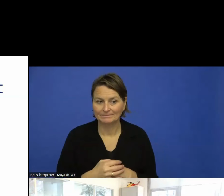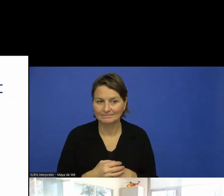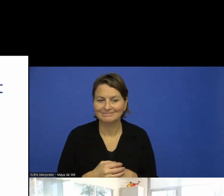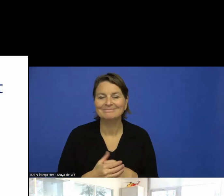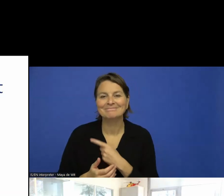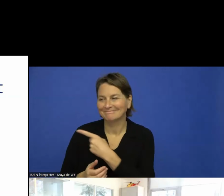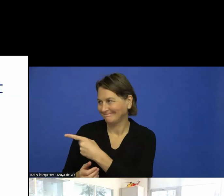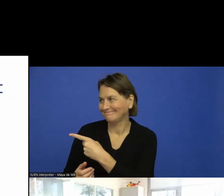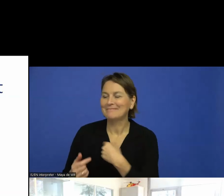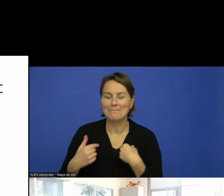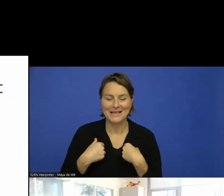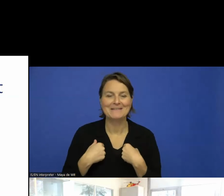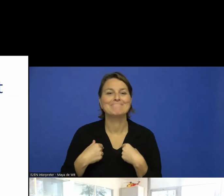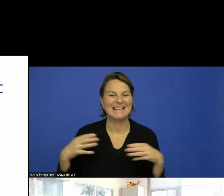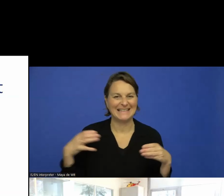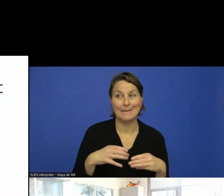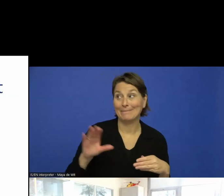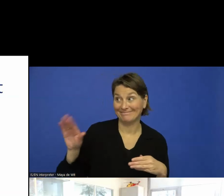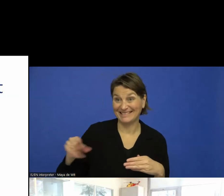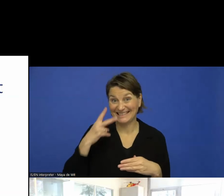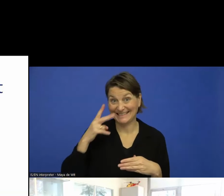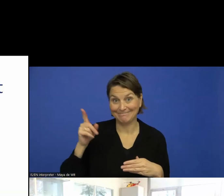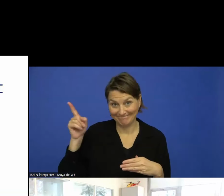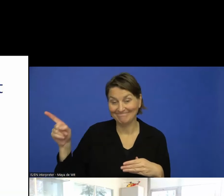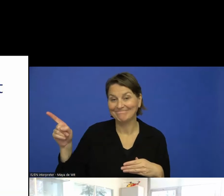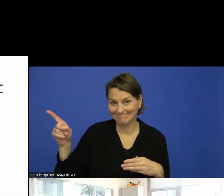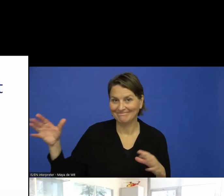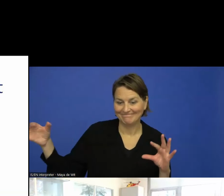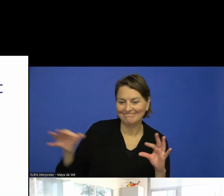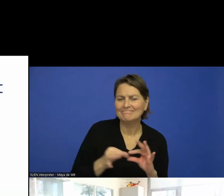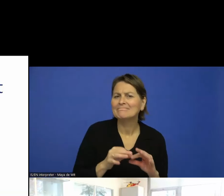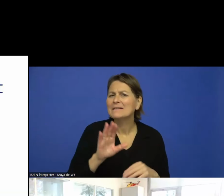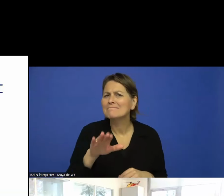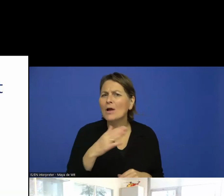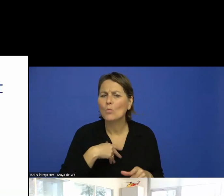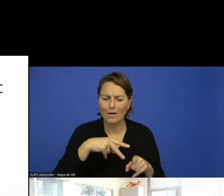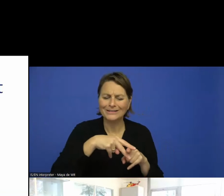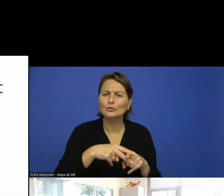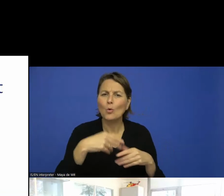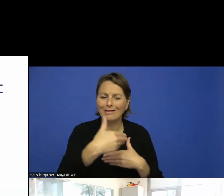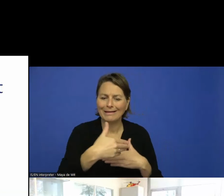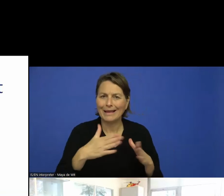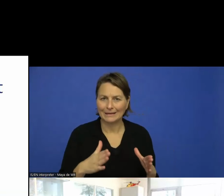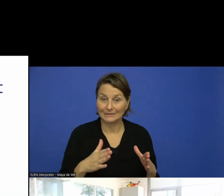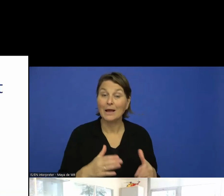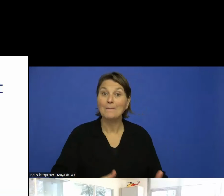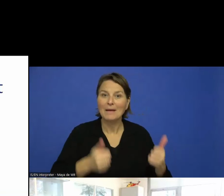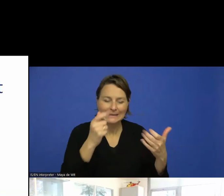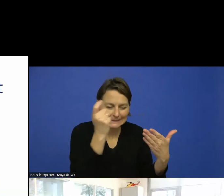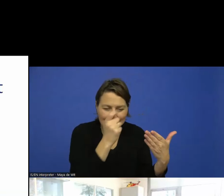own team in the university. And I want to design a toolkit to make it easier to do